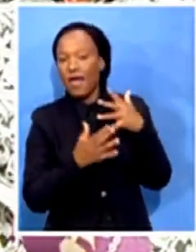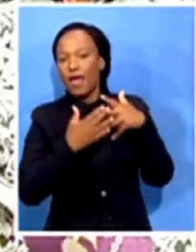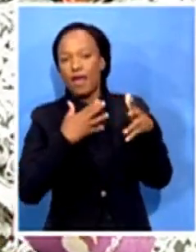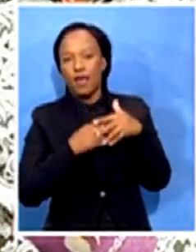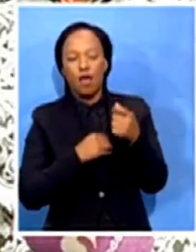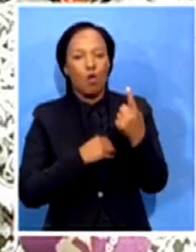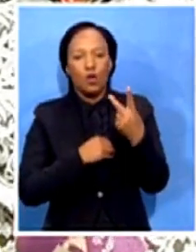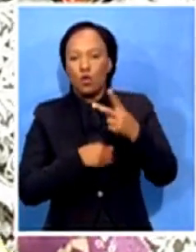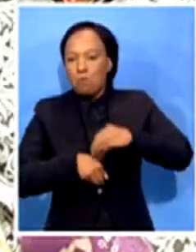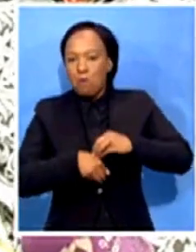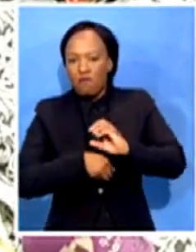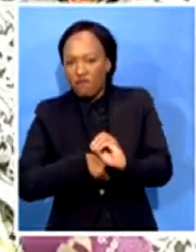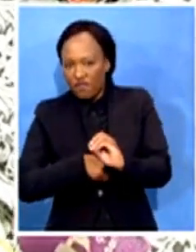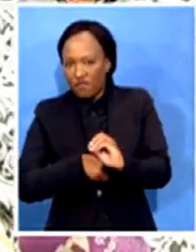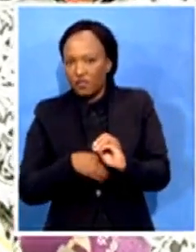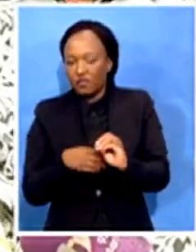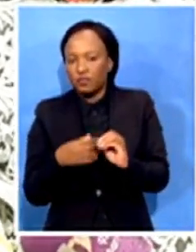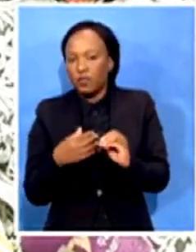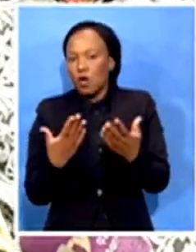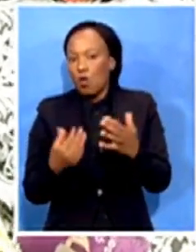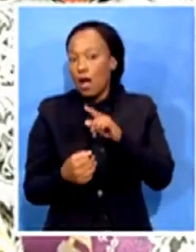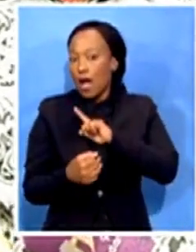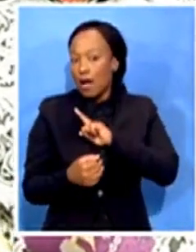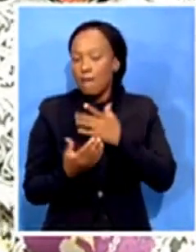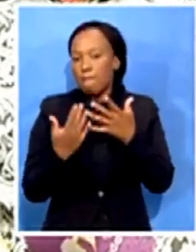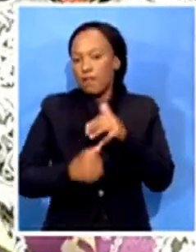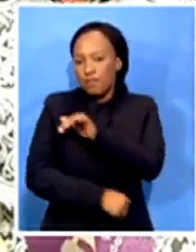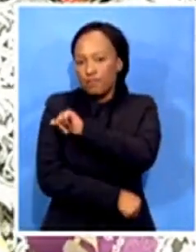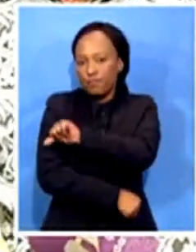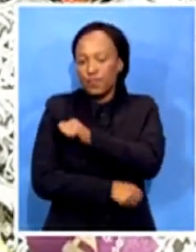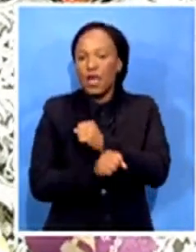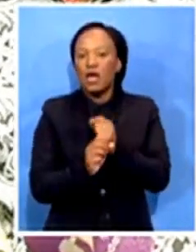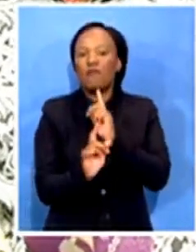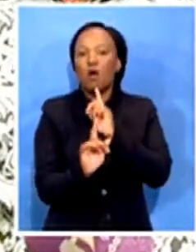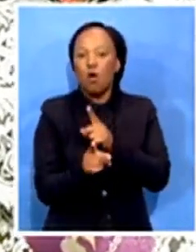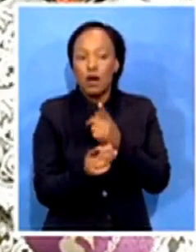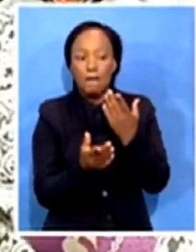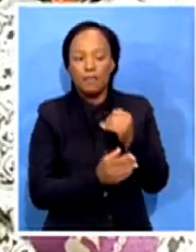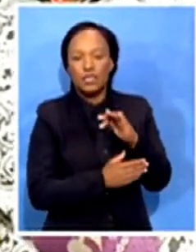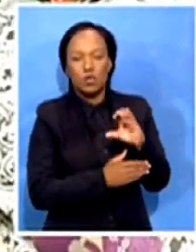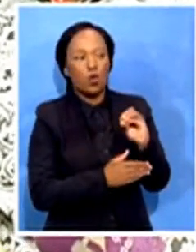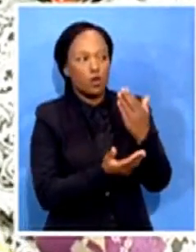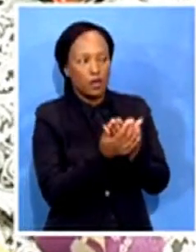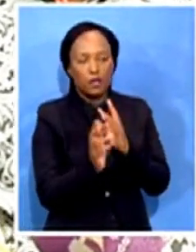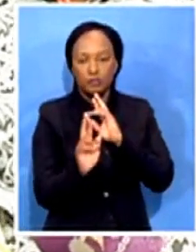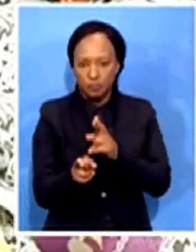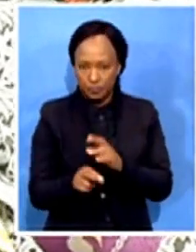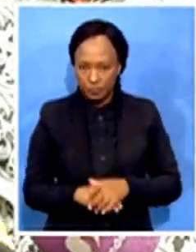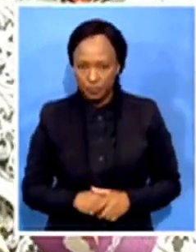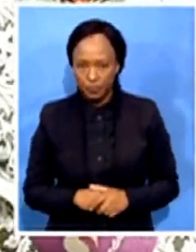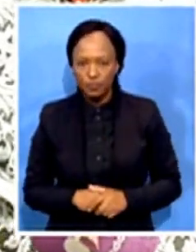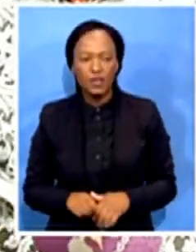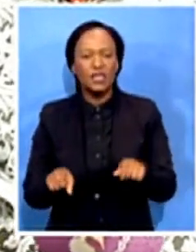hospital did not order, I think the CEO might be able to take that up. But even yesterday, we had a meeting with all the CEOs